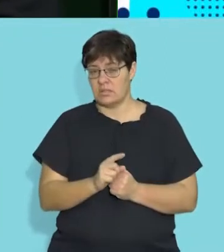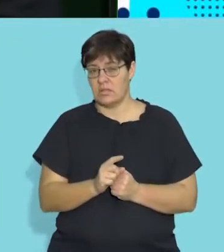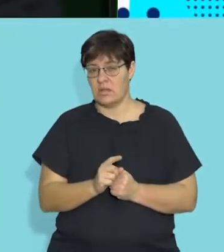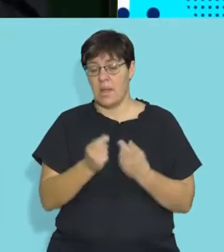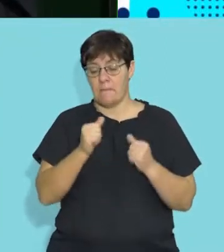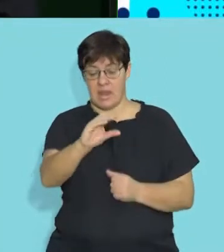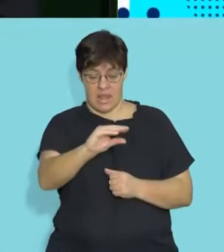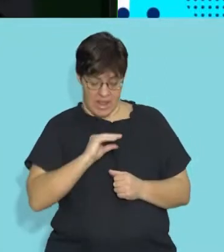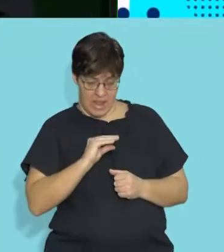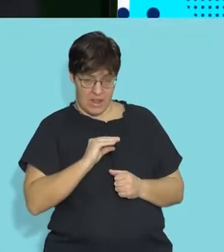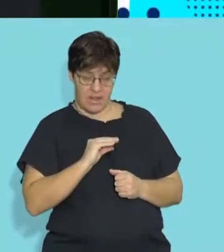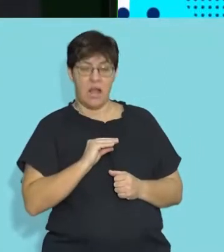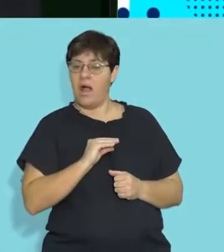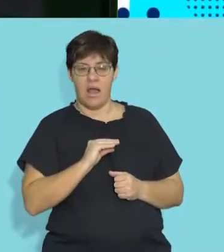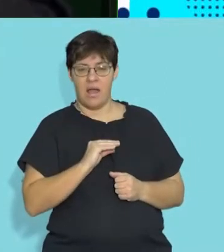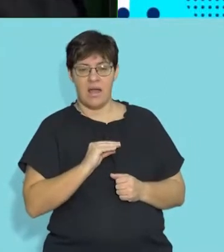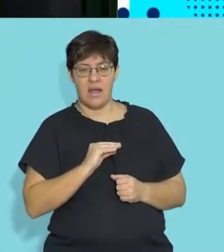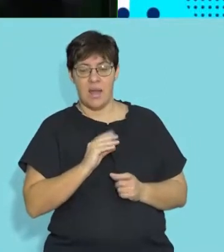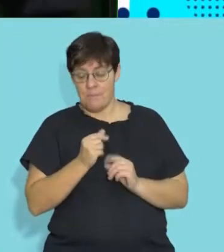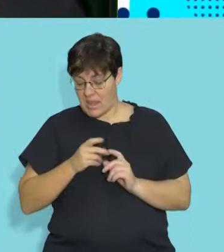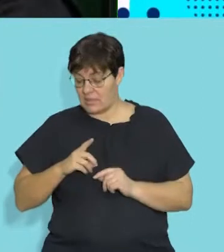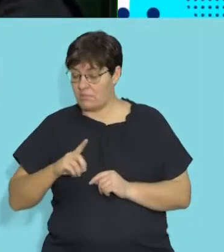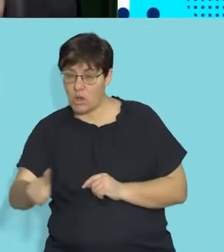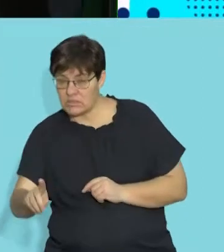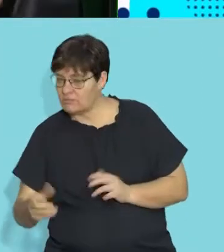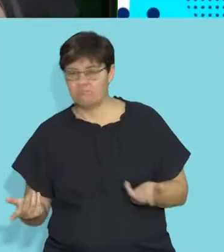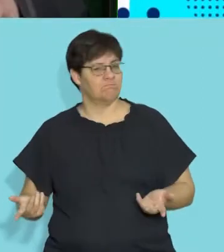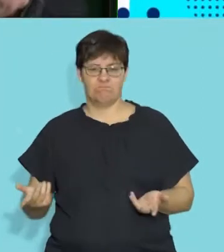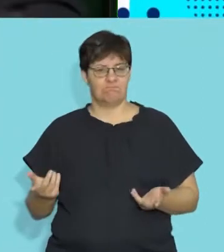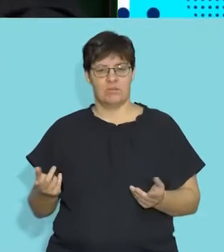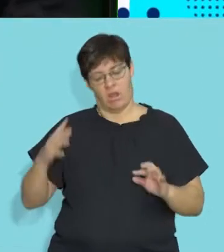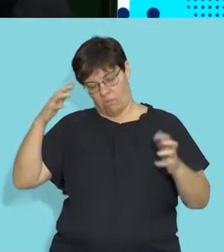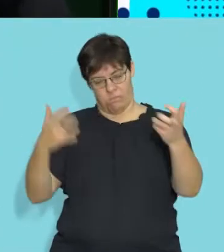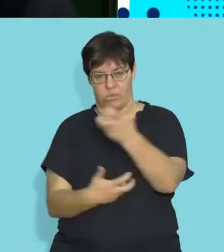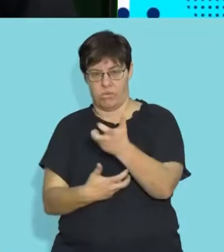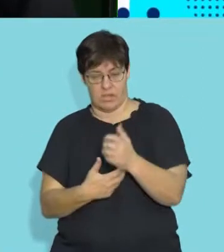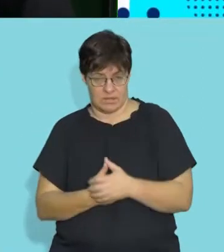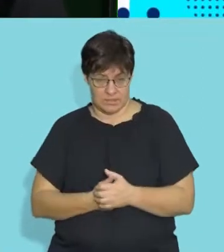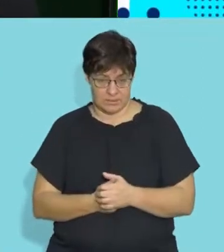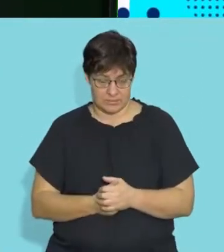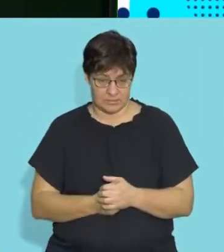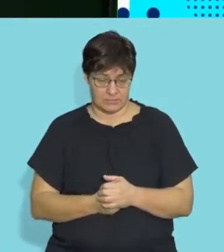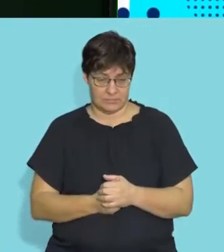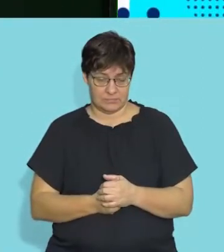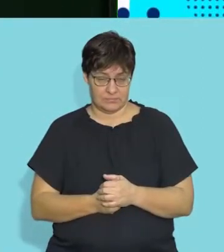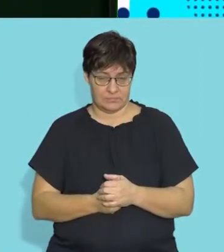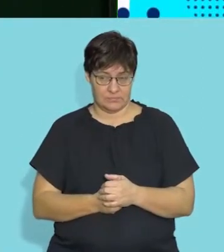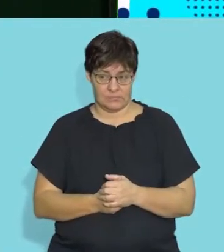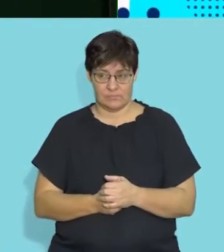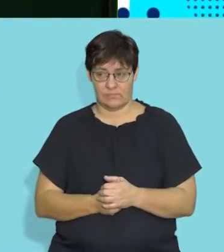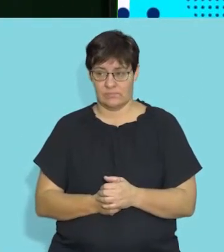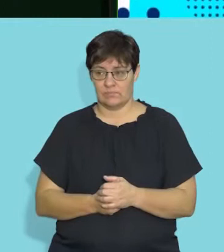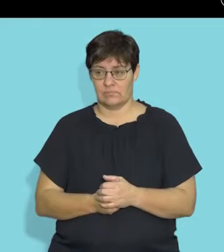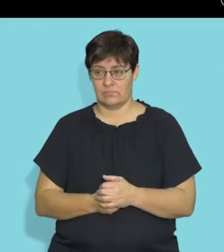receiving is not the amount of monies that are being deposited into our bank account.